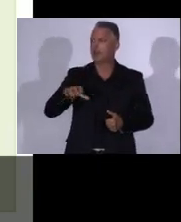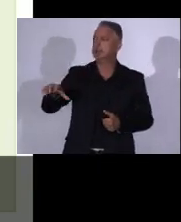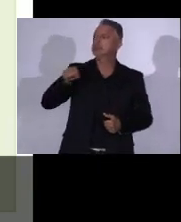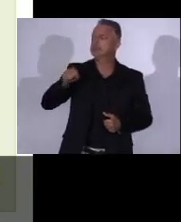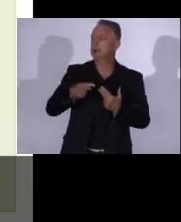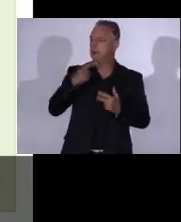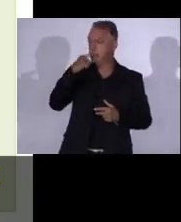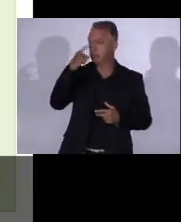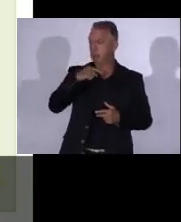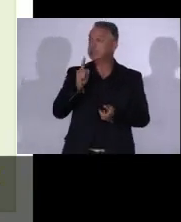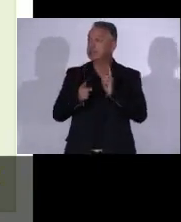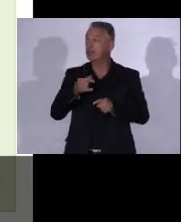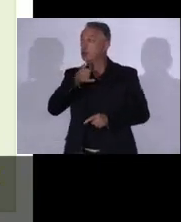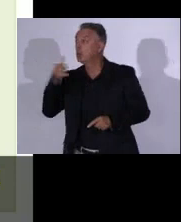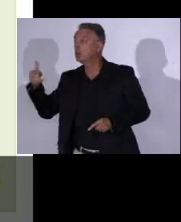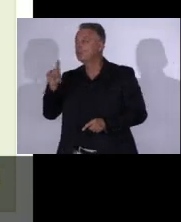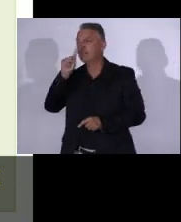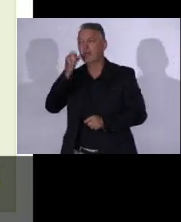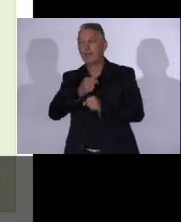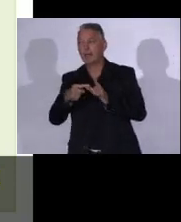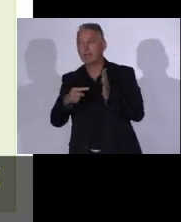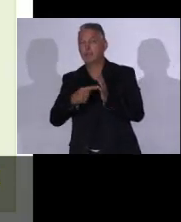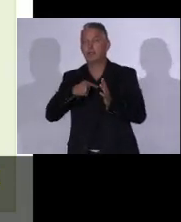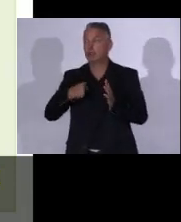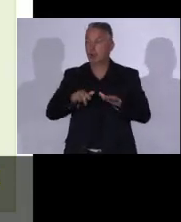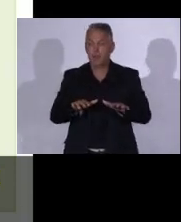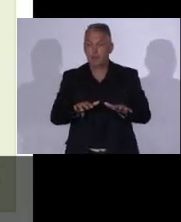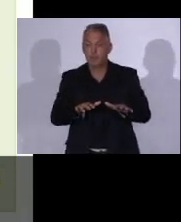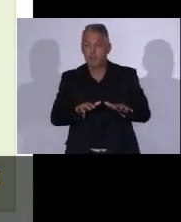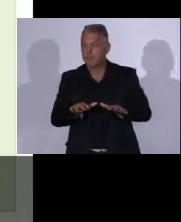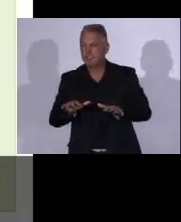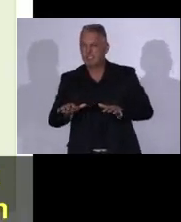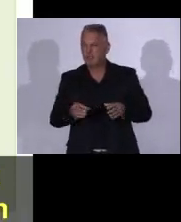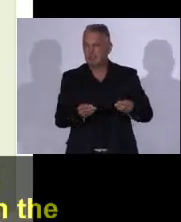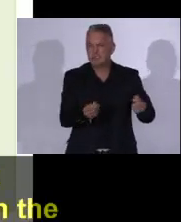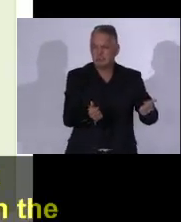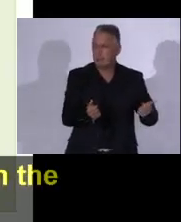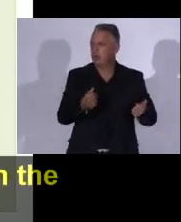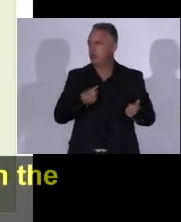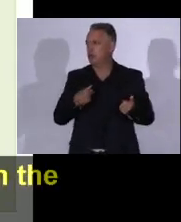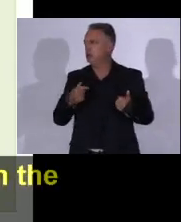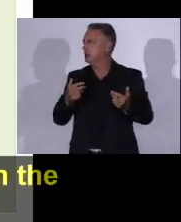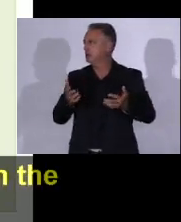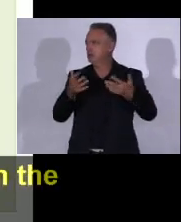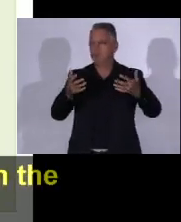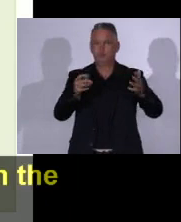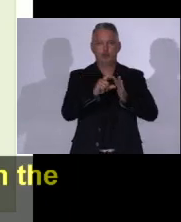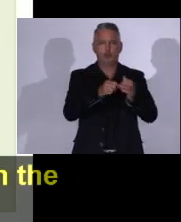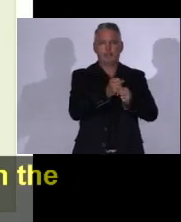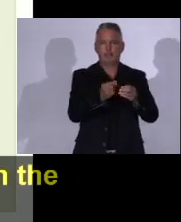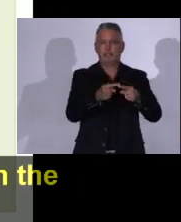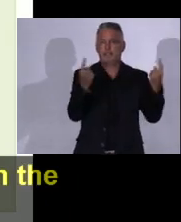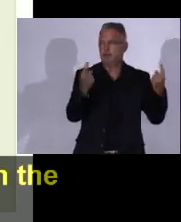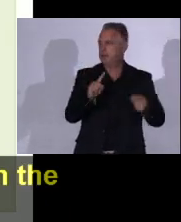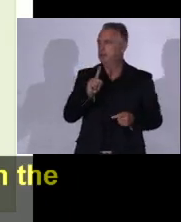Sometimes I get a phone call saying, oh, I can't come on this camp next week because I'm busy rafting the Amazon, or I'm trekking Machu Picchu or something. And you kind of go, well, you don't